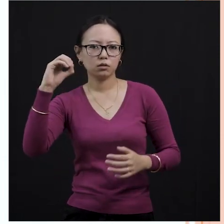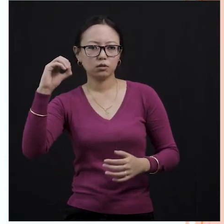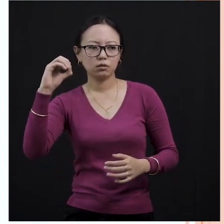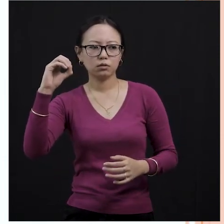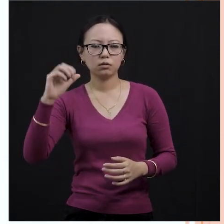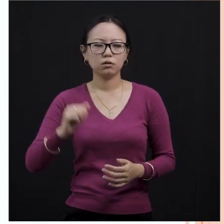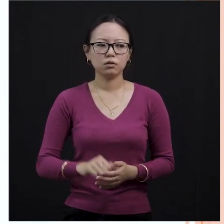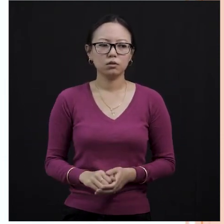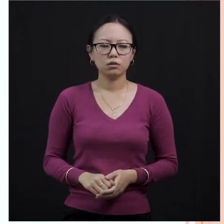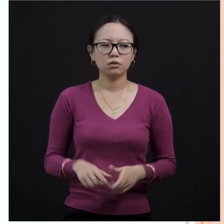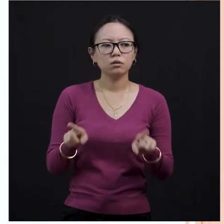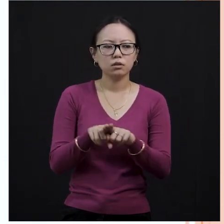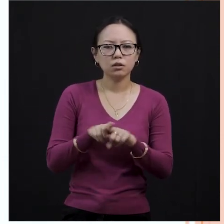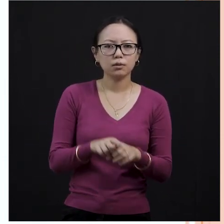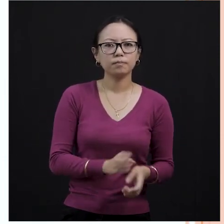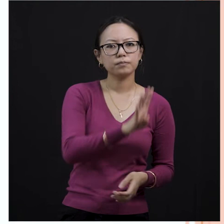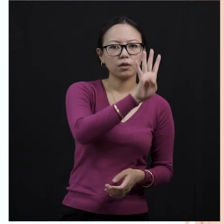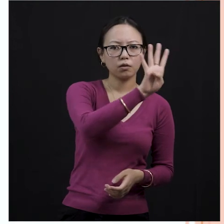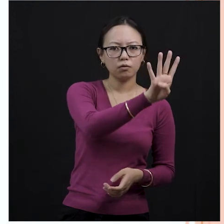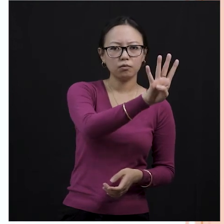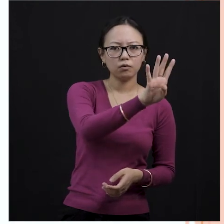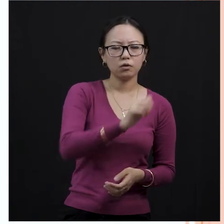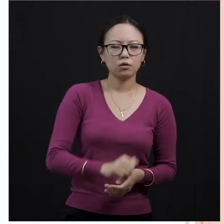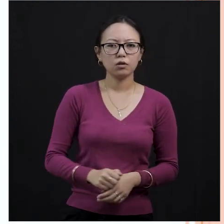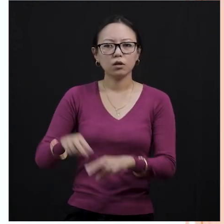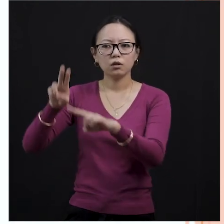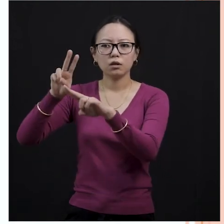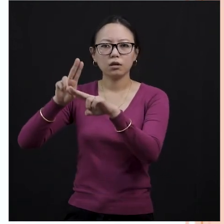right. Similarly, for 4,